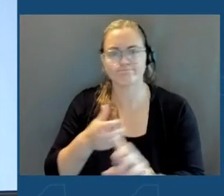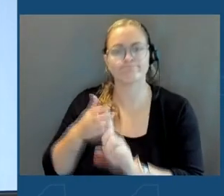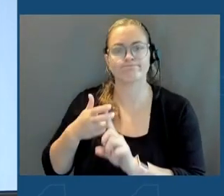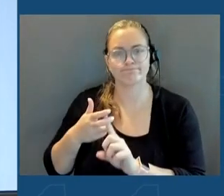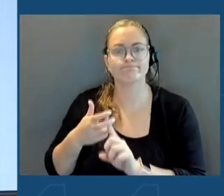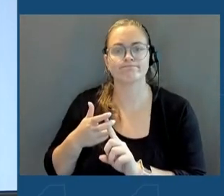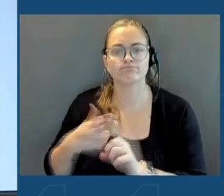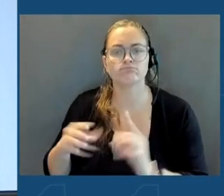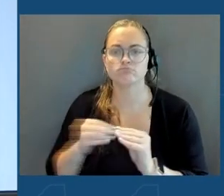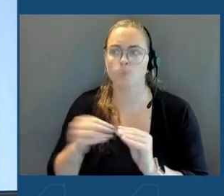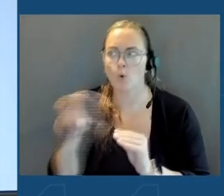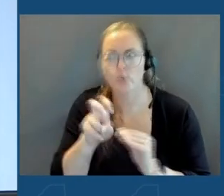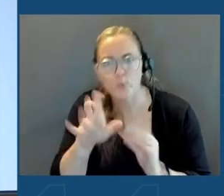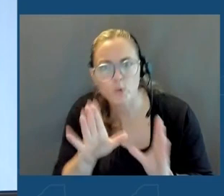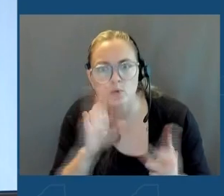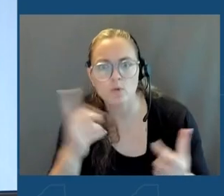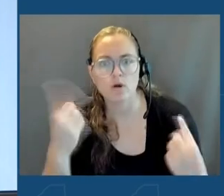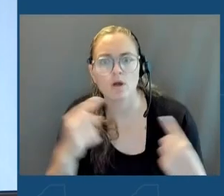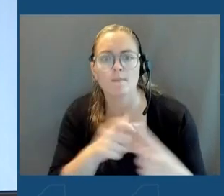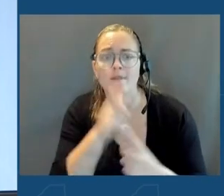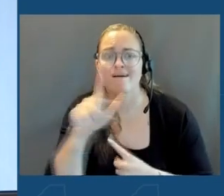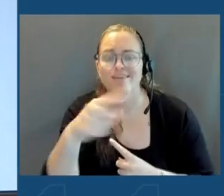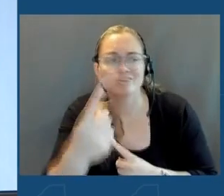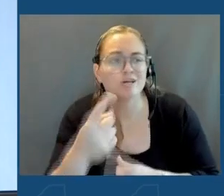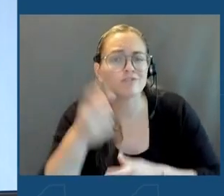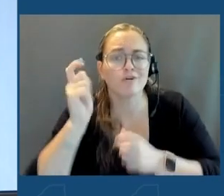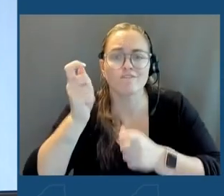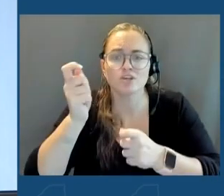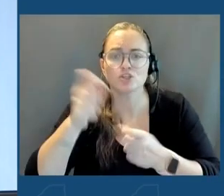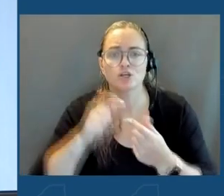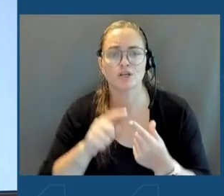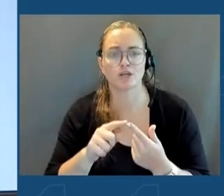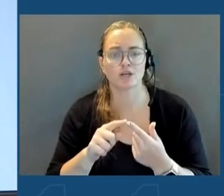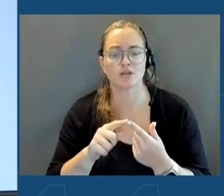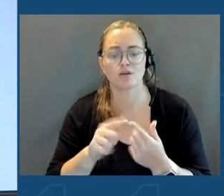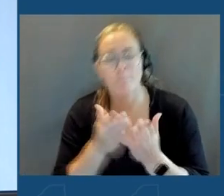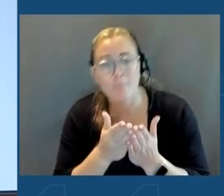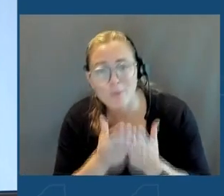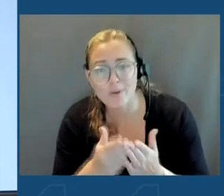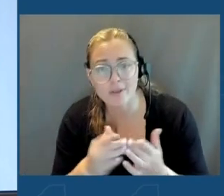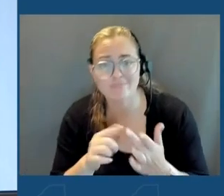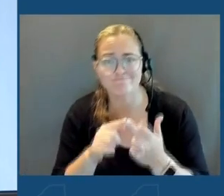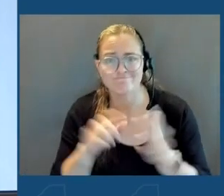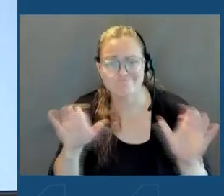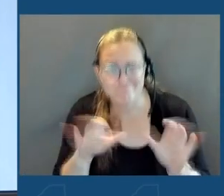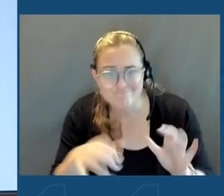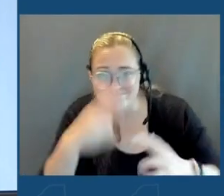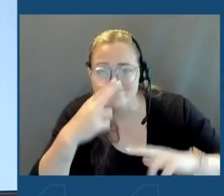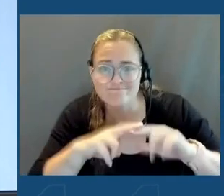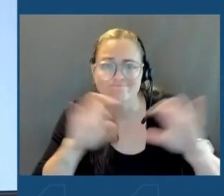tourists here, not just for the great fishing up here and the great boating and the recreation outdoors, but